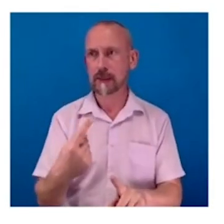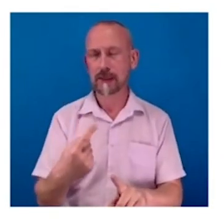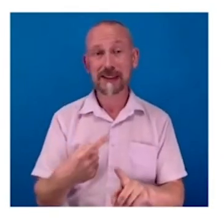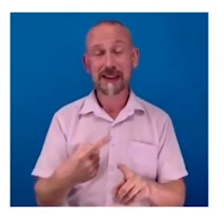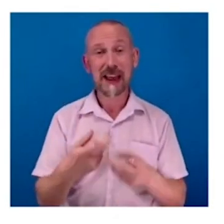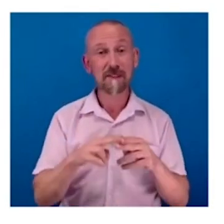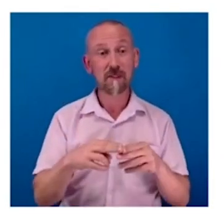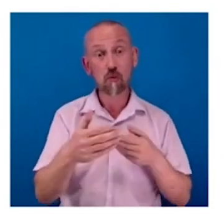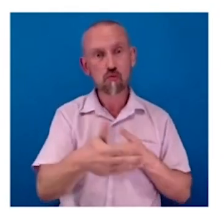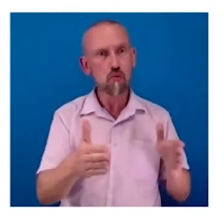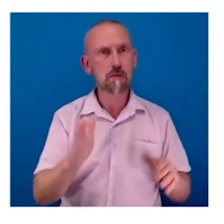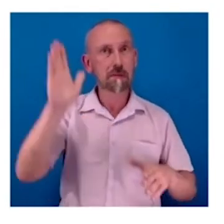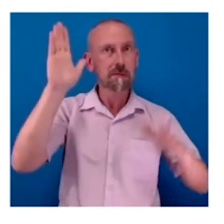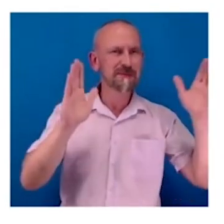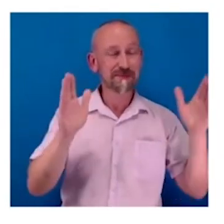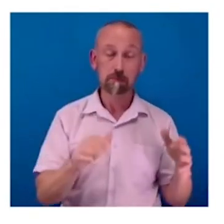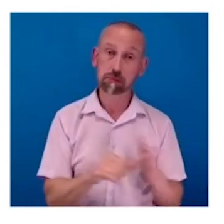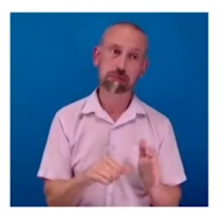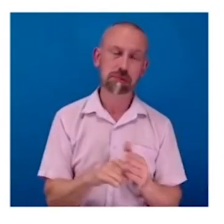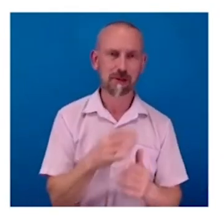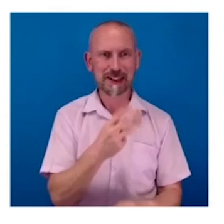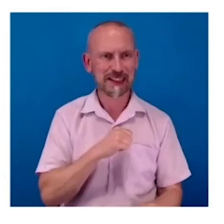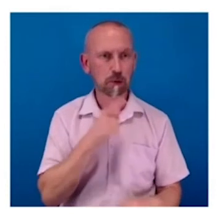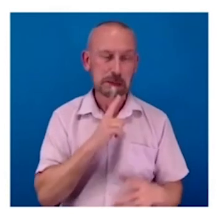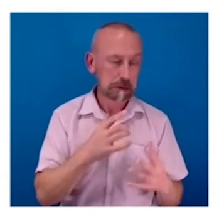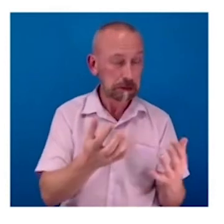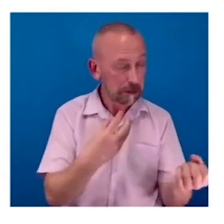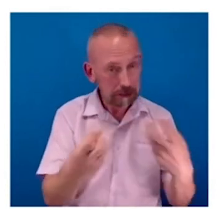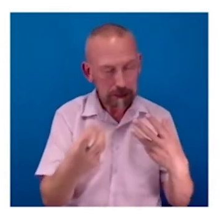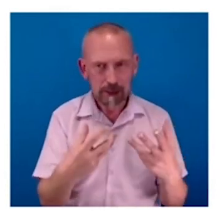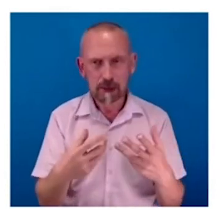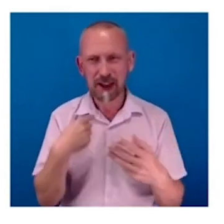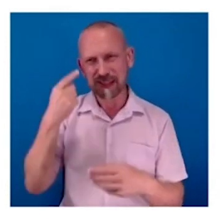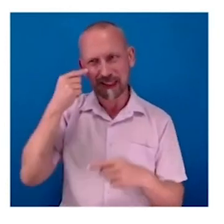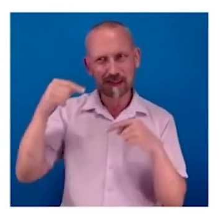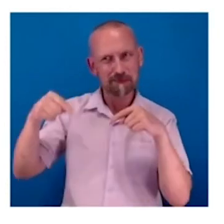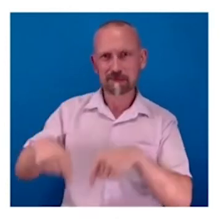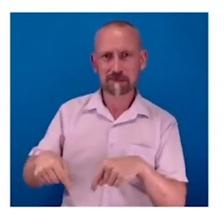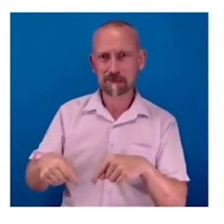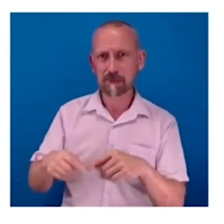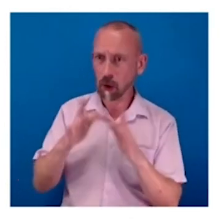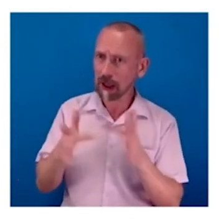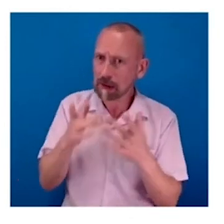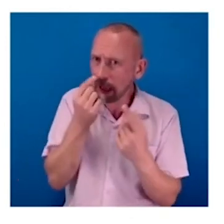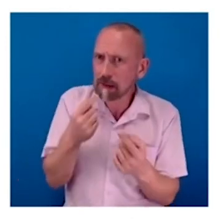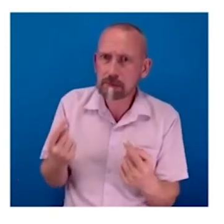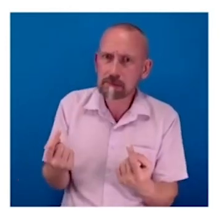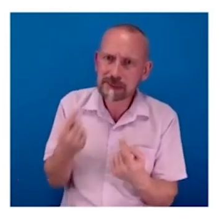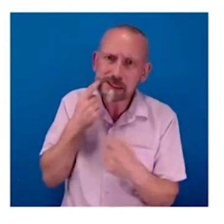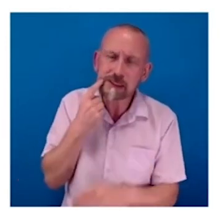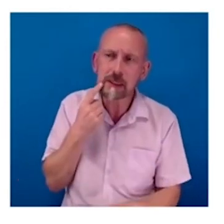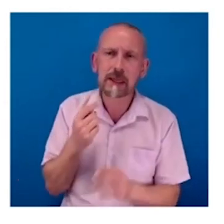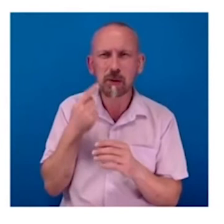could envisage a conference of 3,000 people, but I don't think it would be very enjoyable. I think it would be the wrong type of event for that